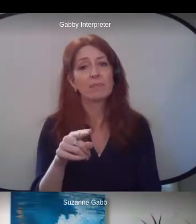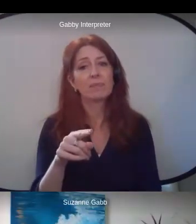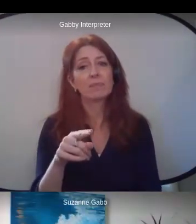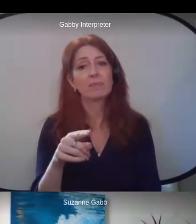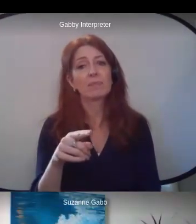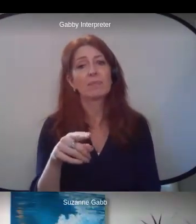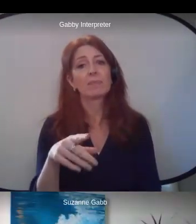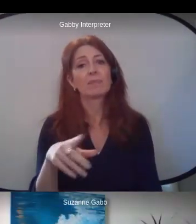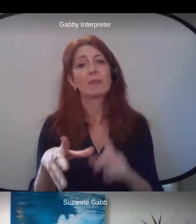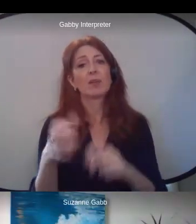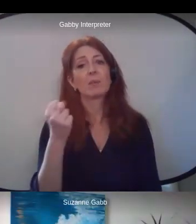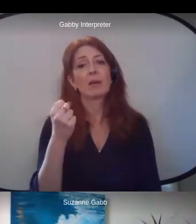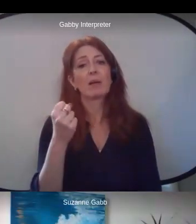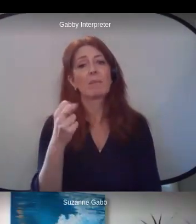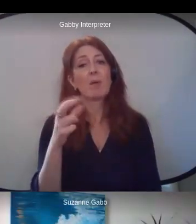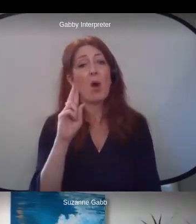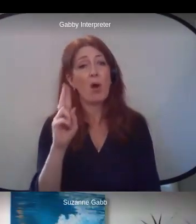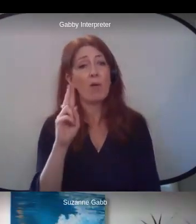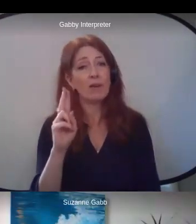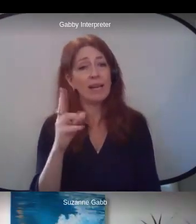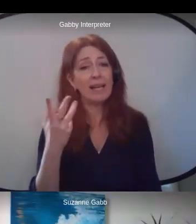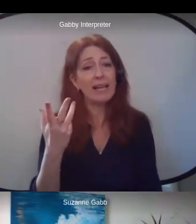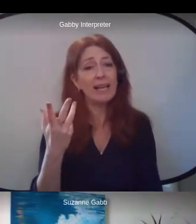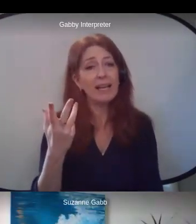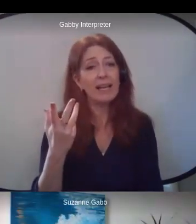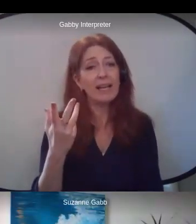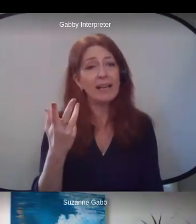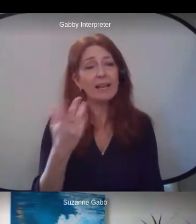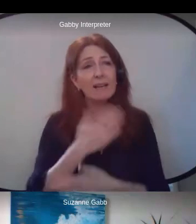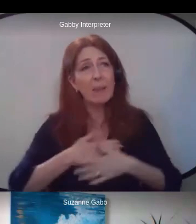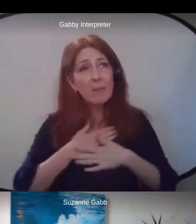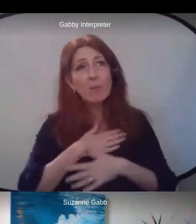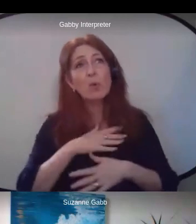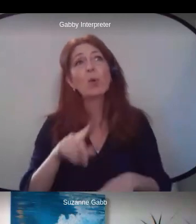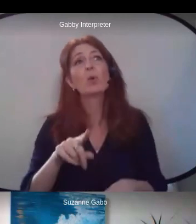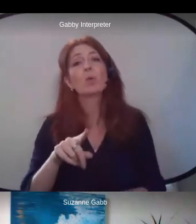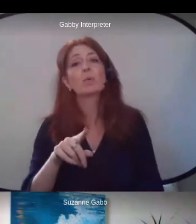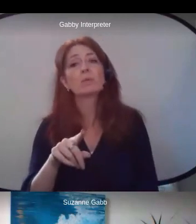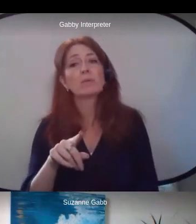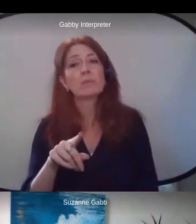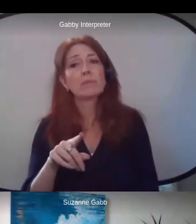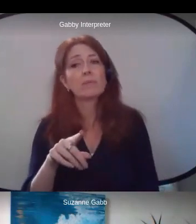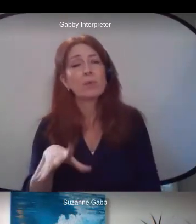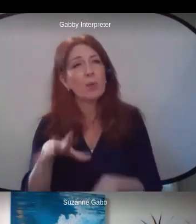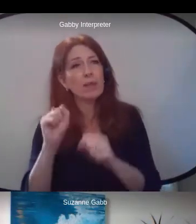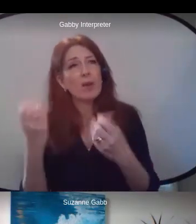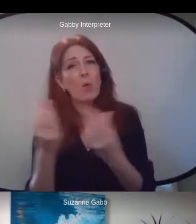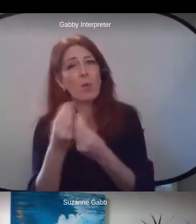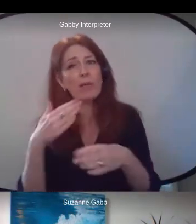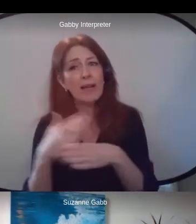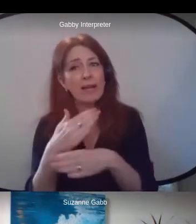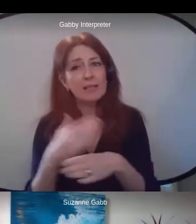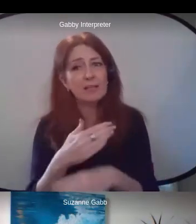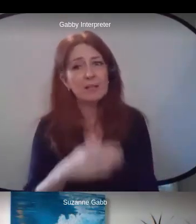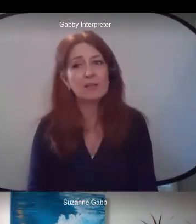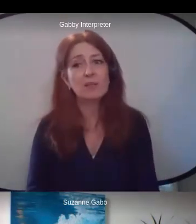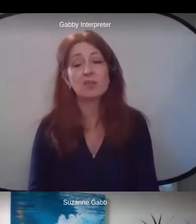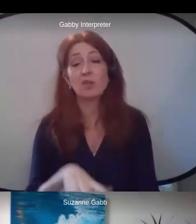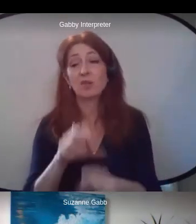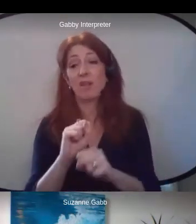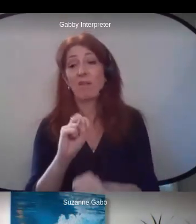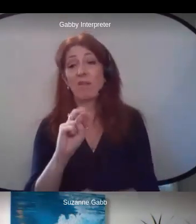hopefully allow somebody to, you know, diarize their daily moods, how they felt about something. And we spent, you know, the first couple of years